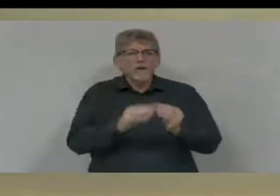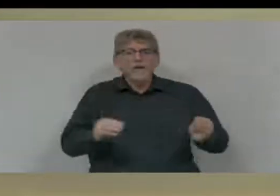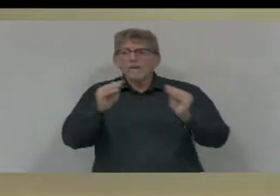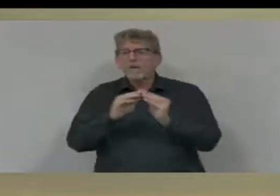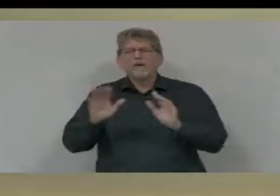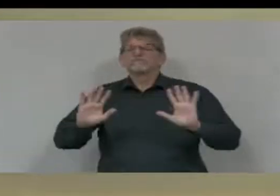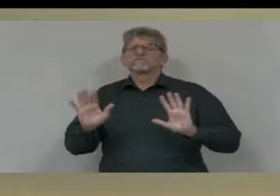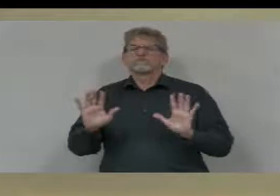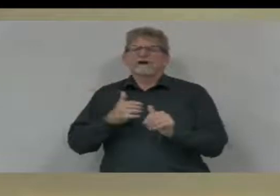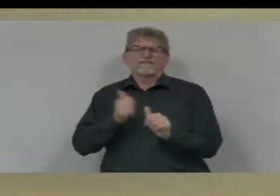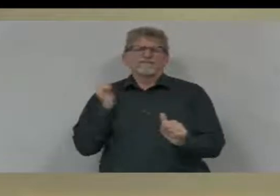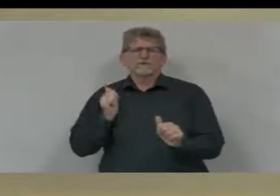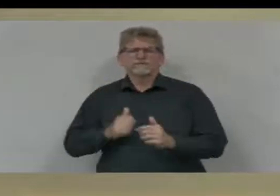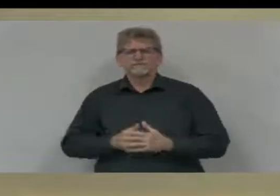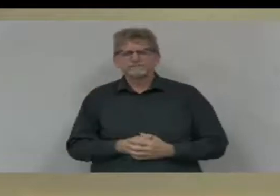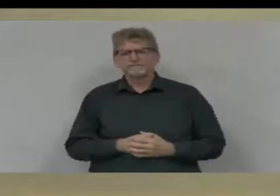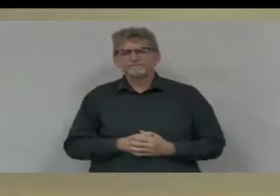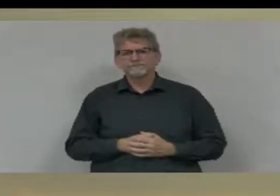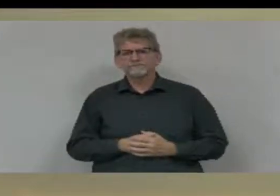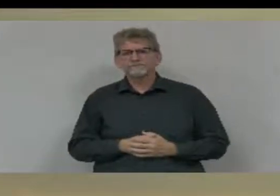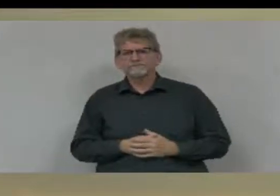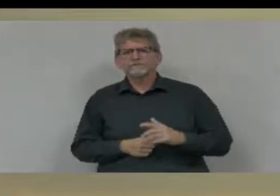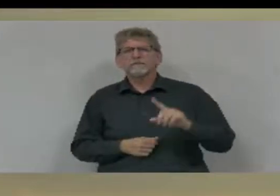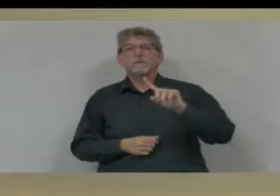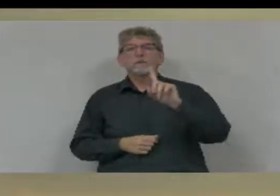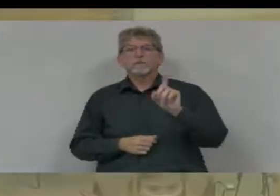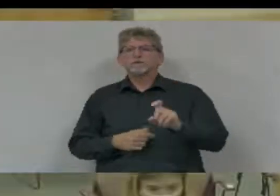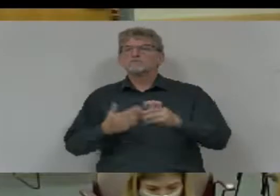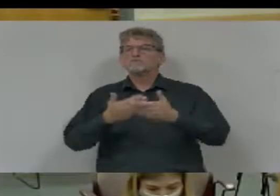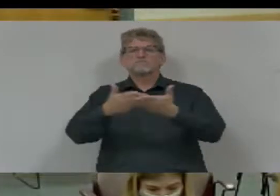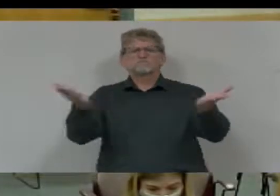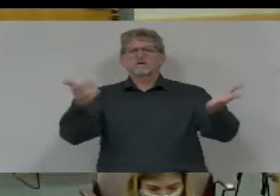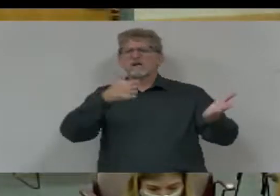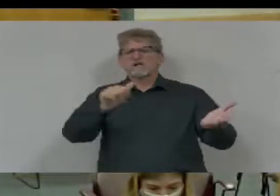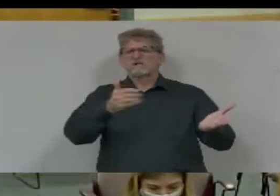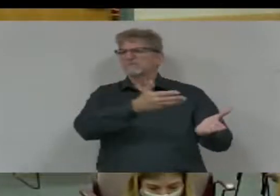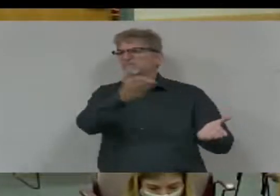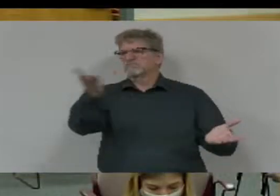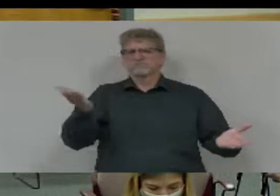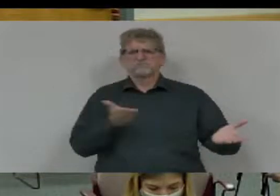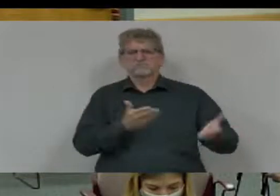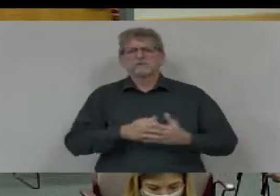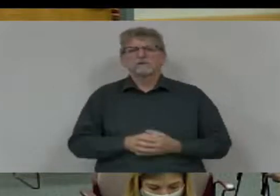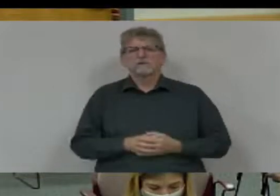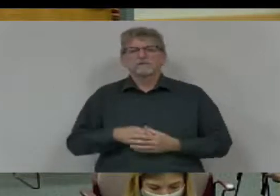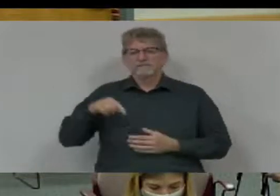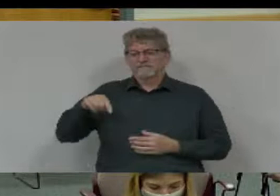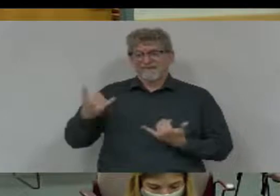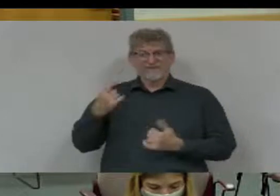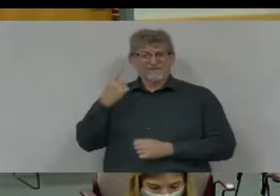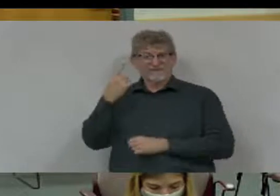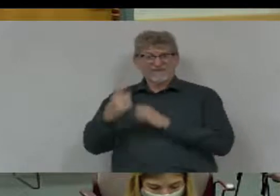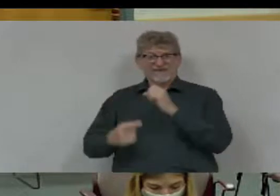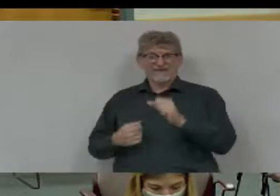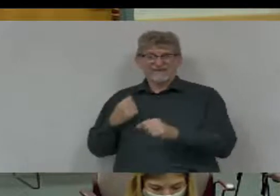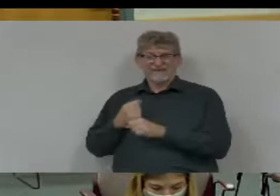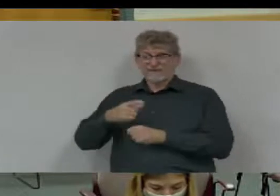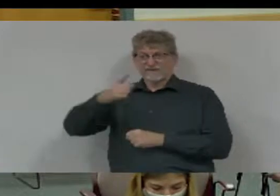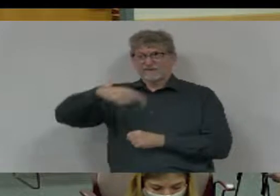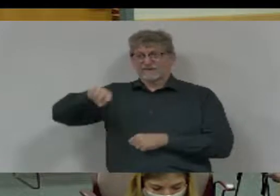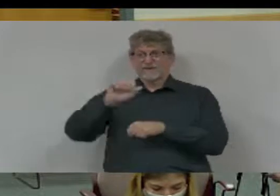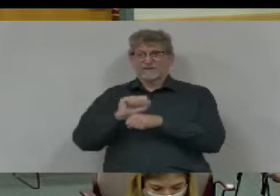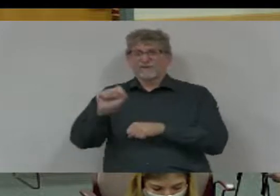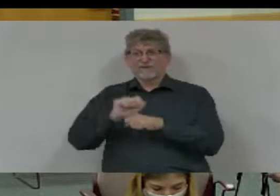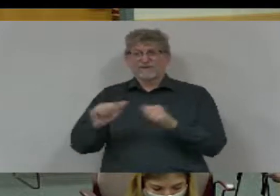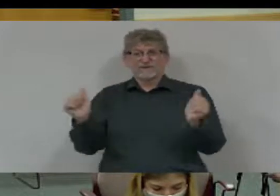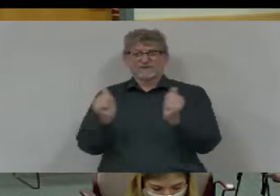I guess, kind of for anyone. I mean, this group has kind of worked together over the past year to kind of, essentially kind of decide